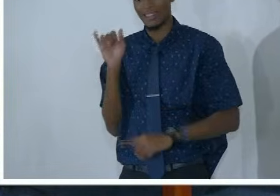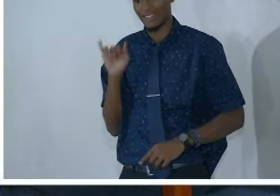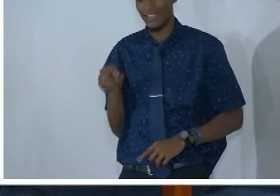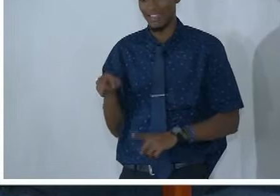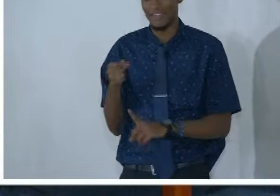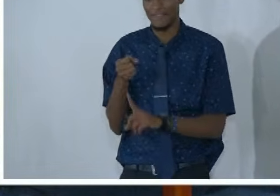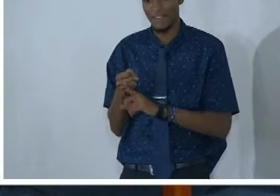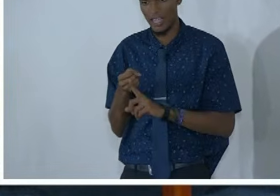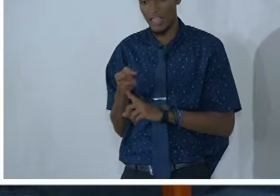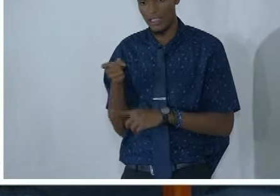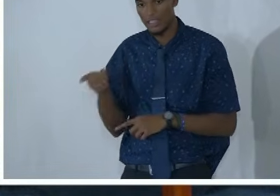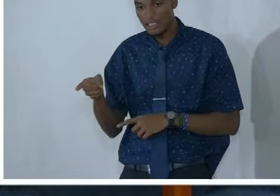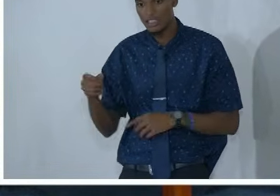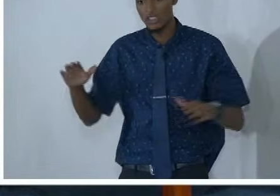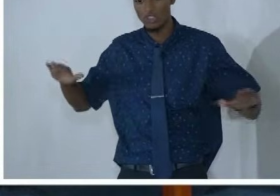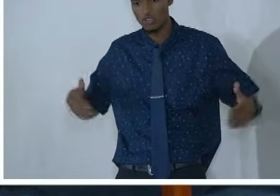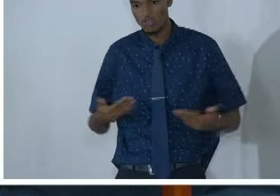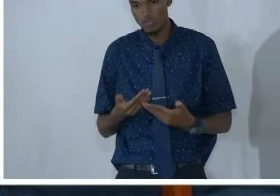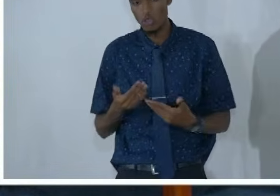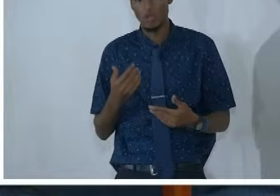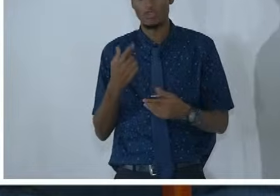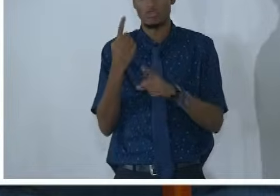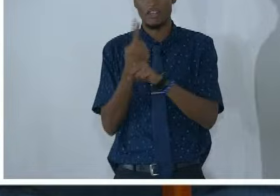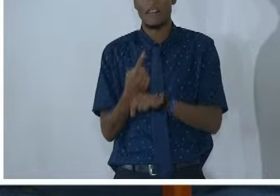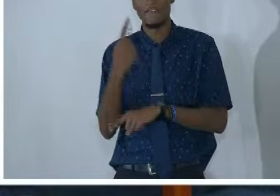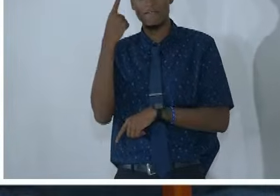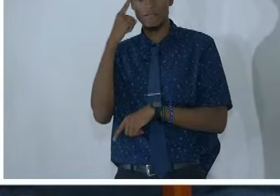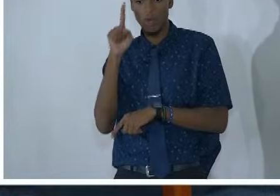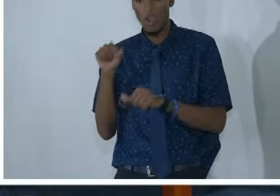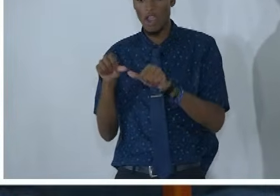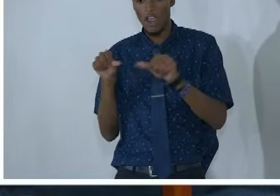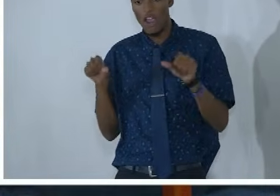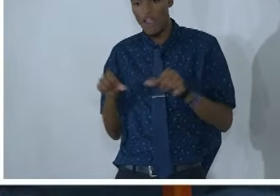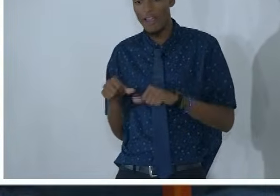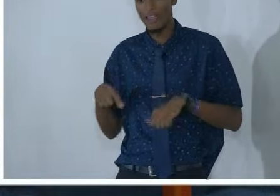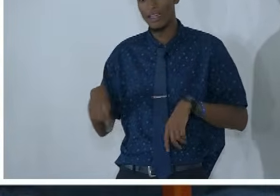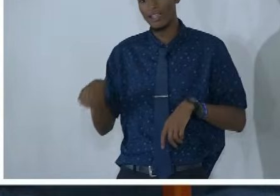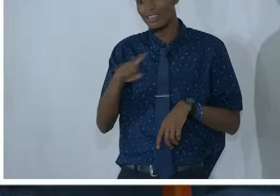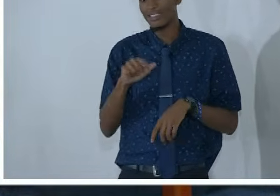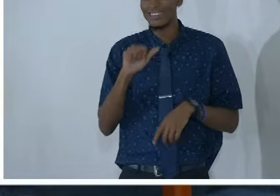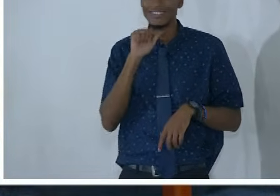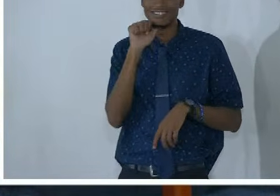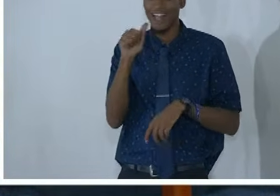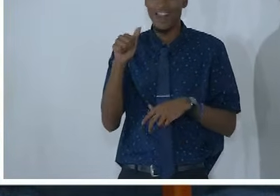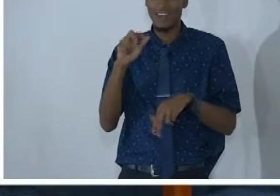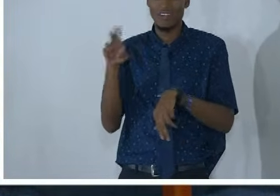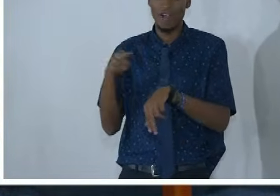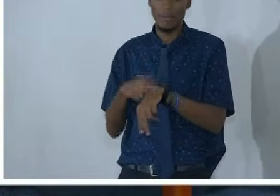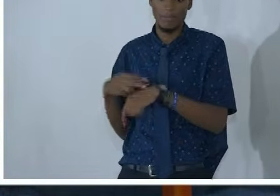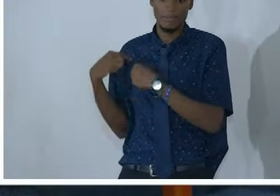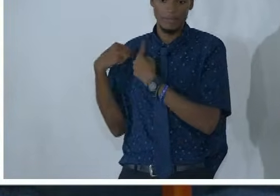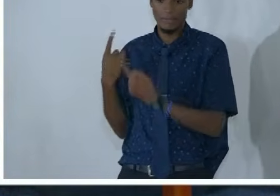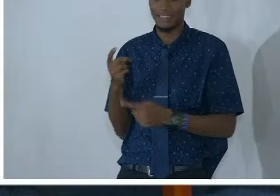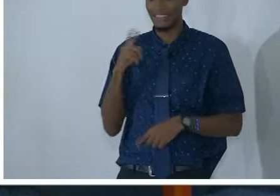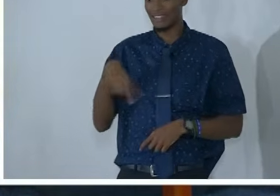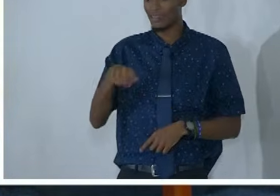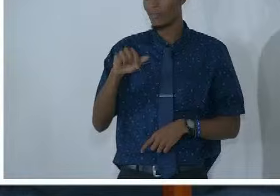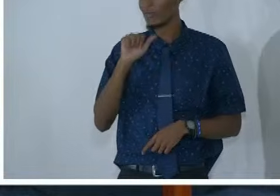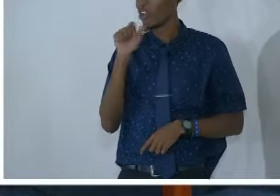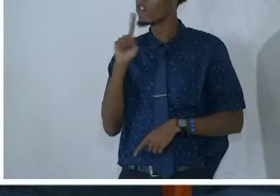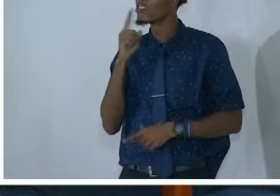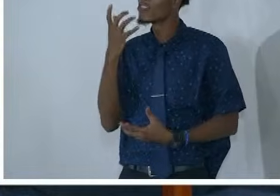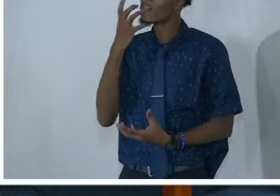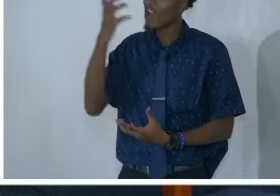that introducing regulation in areas which have historically not been regulated and aren't really crying out for it from